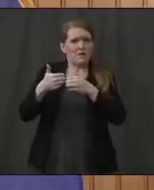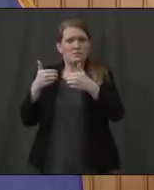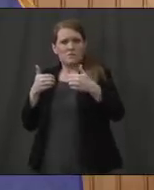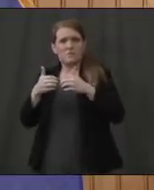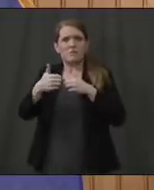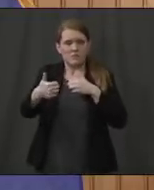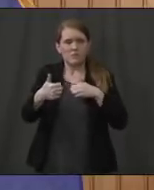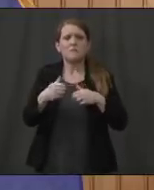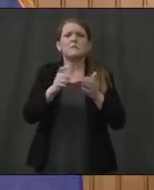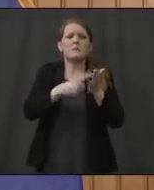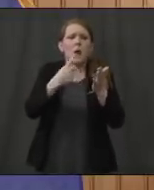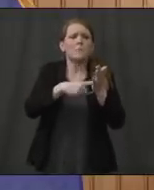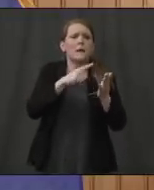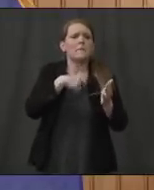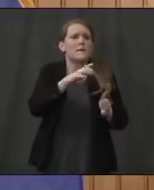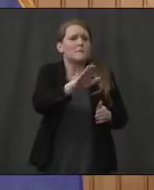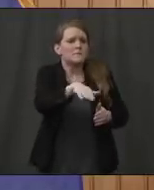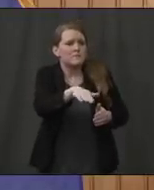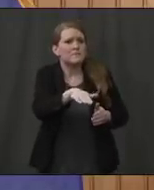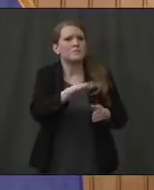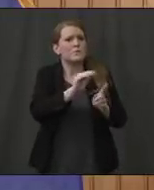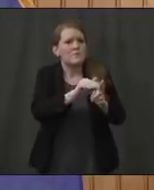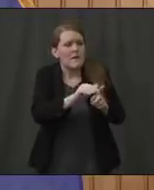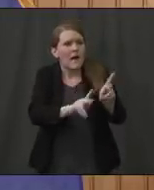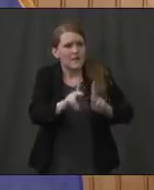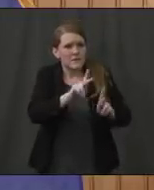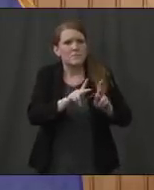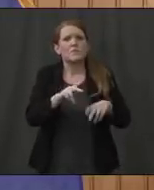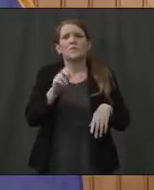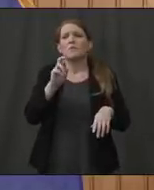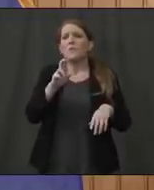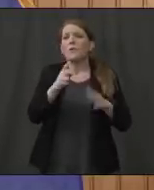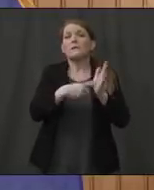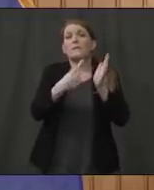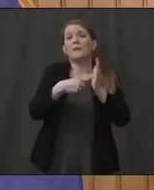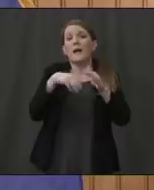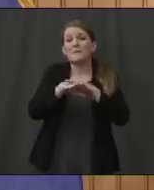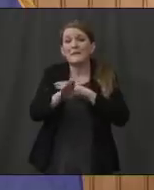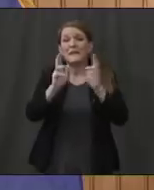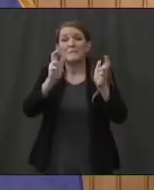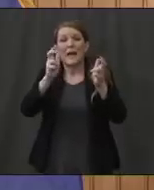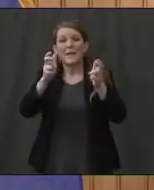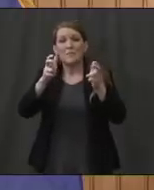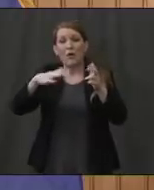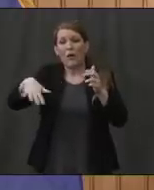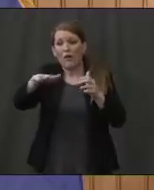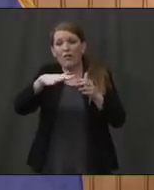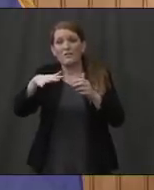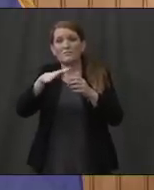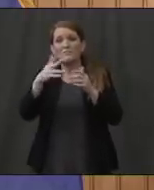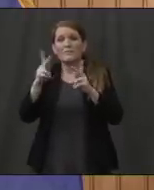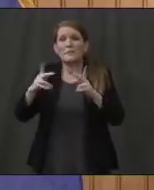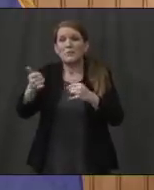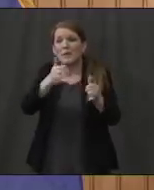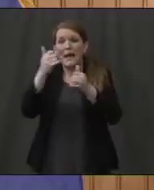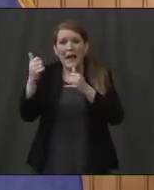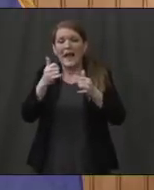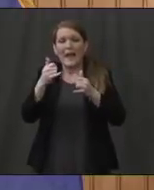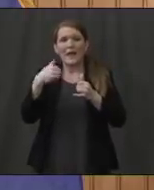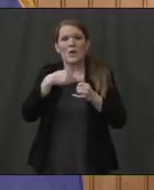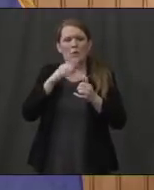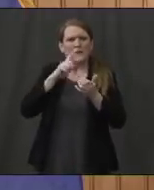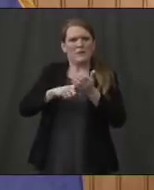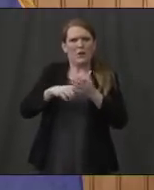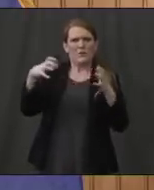the basketball courts on a warm day and remind folks this is unsafe behavior for you and your friends and